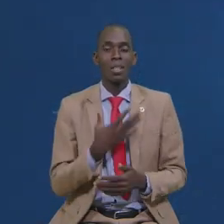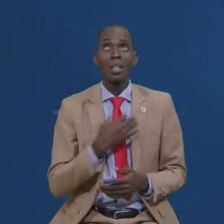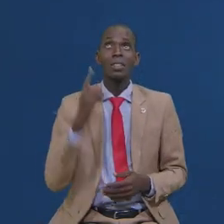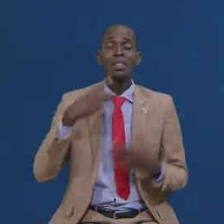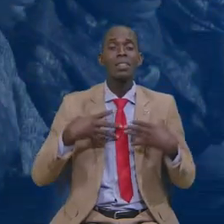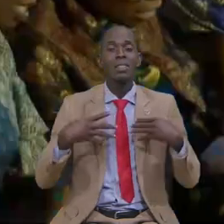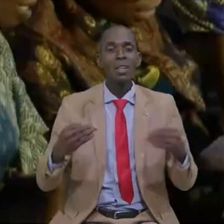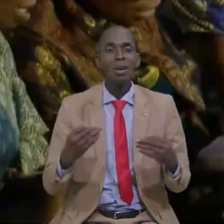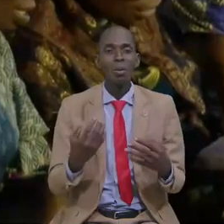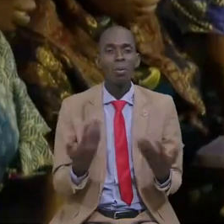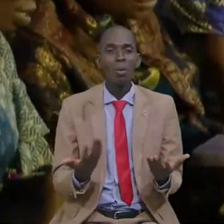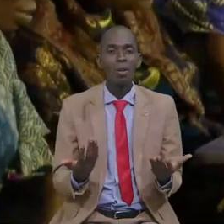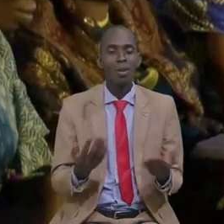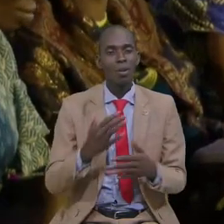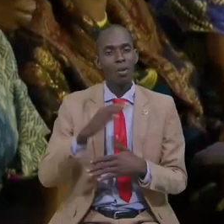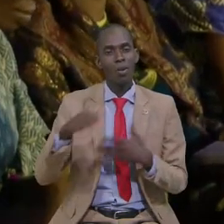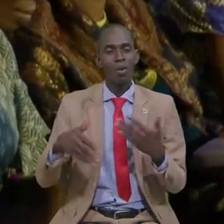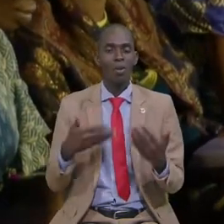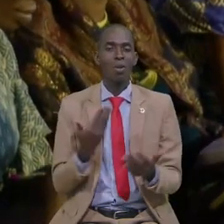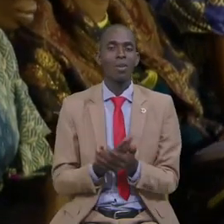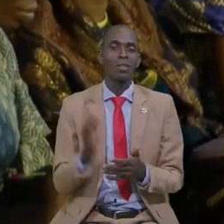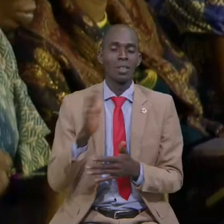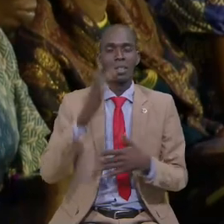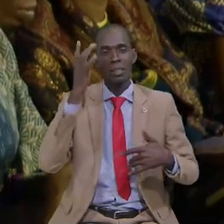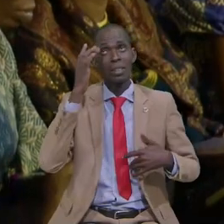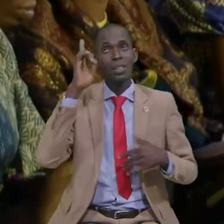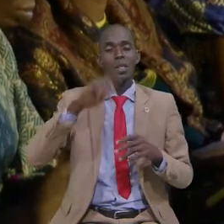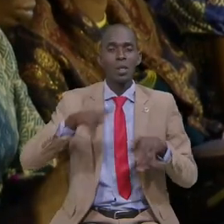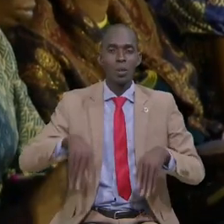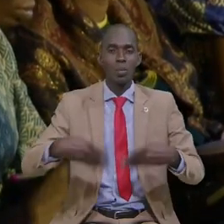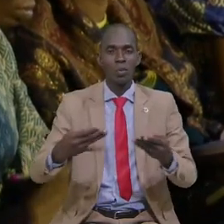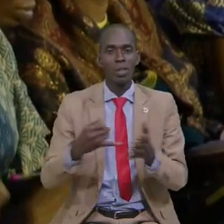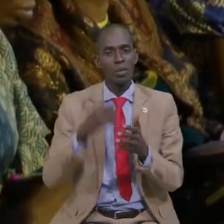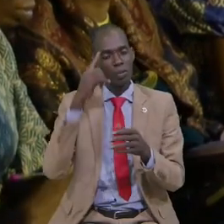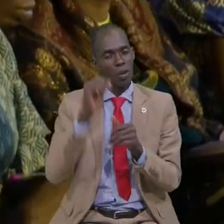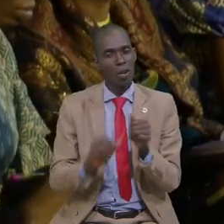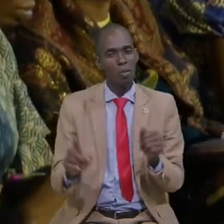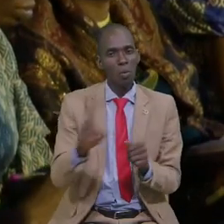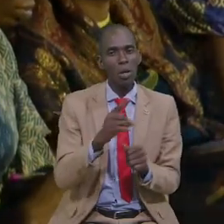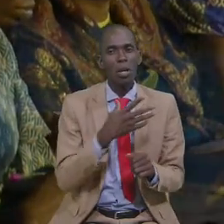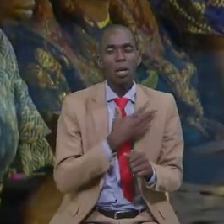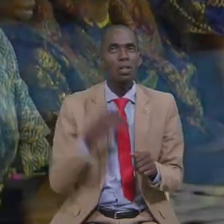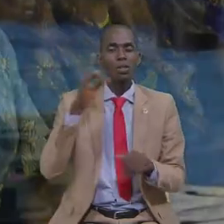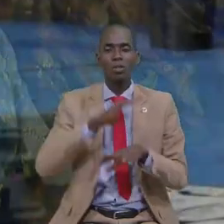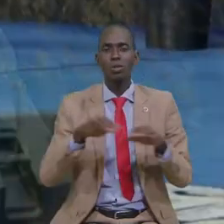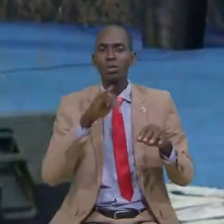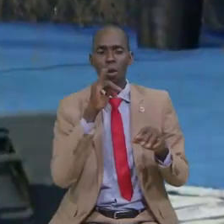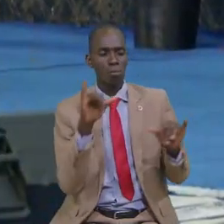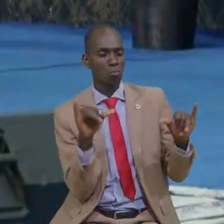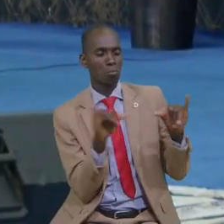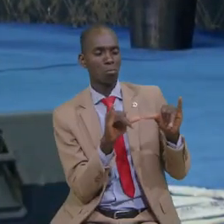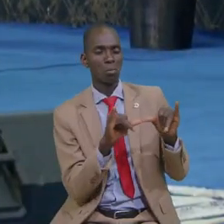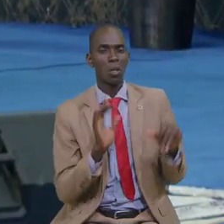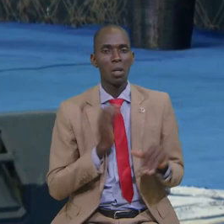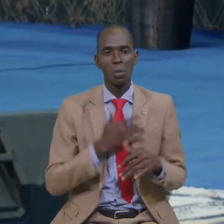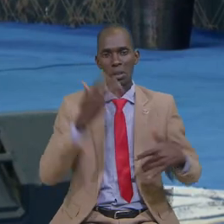he healeth all. He provides it for everyone. And he doesn't measure our sickness. He doesn't gauge our